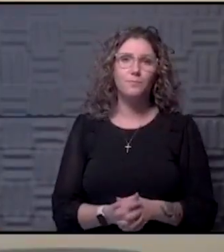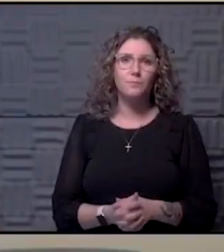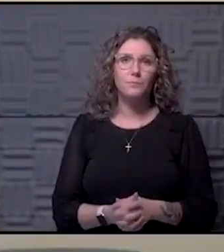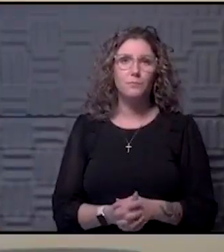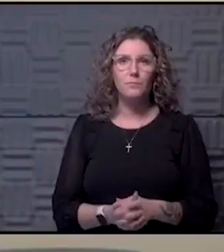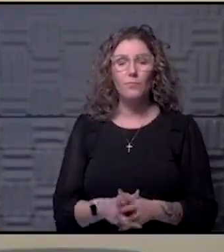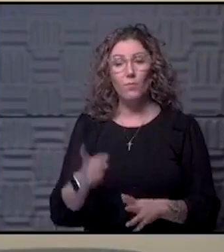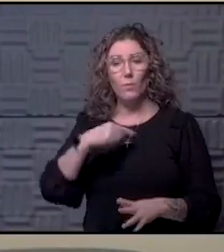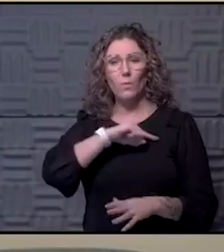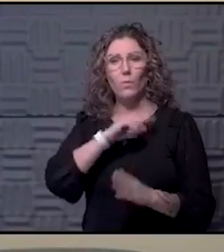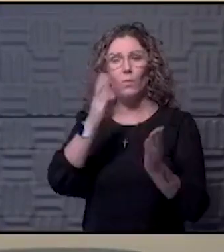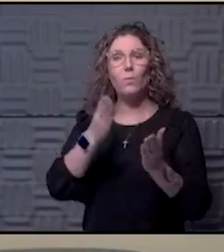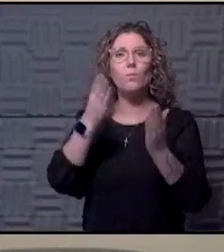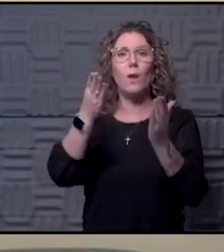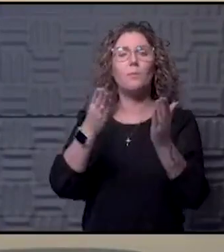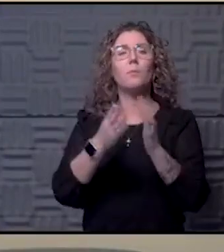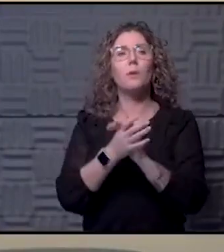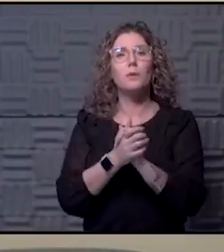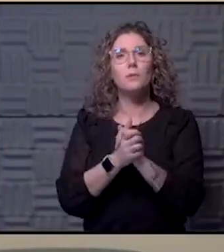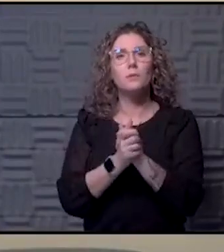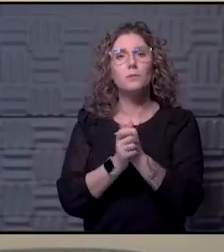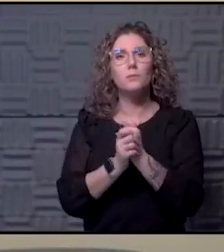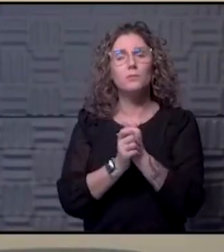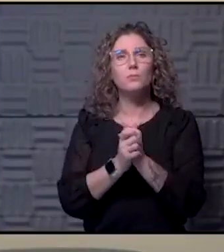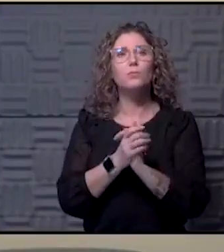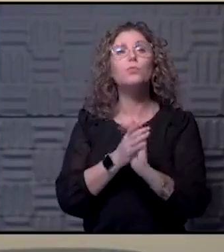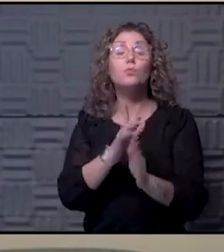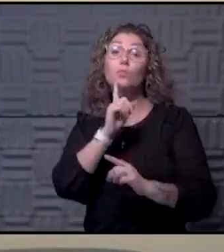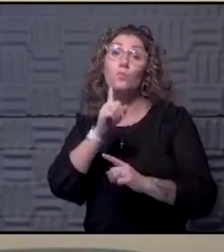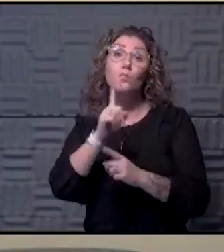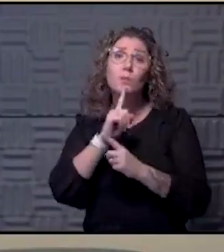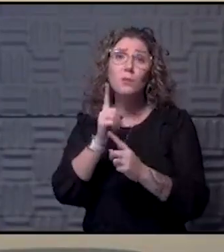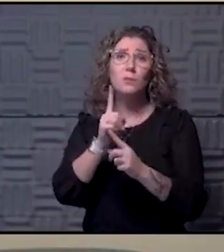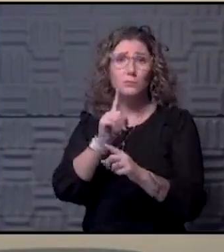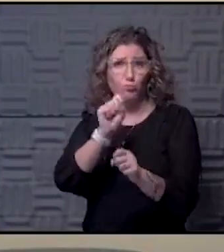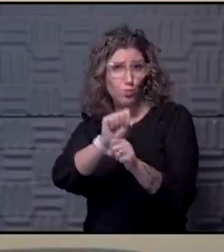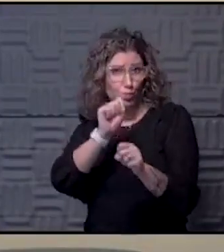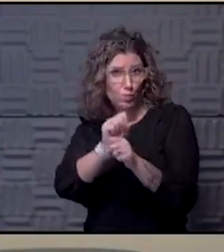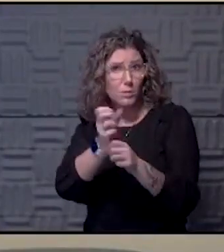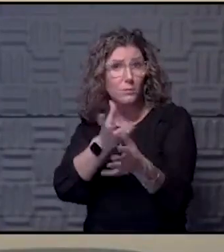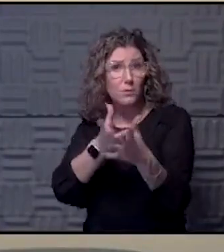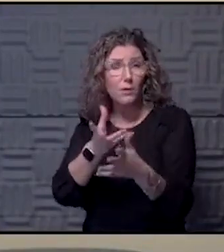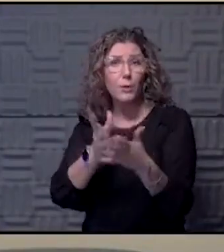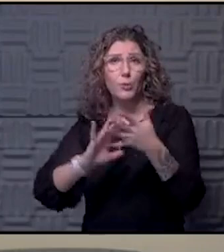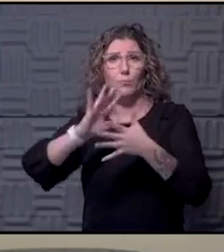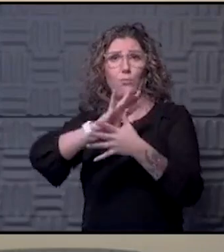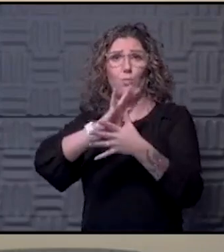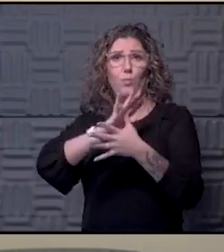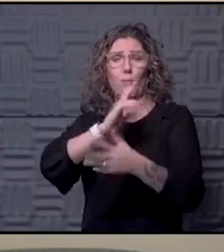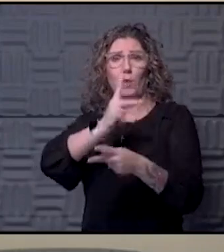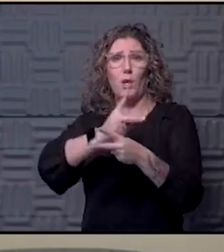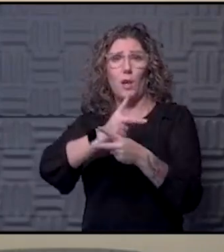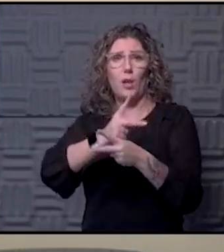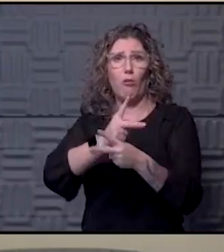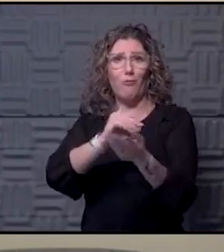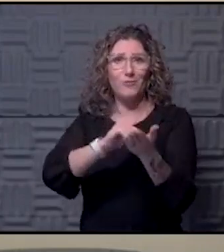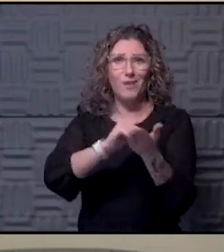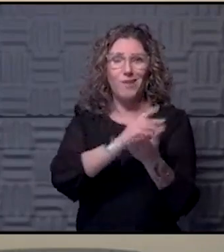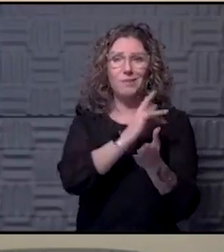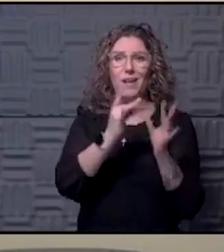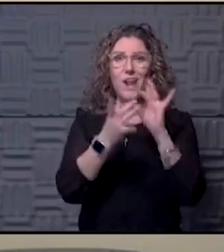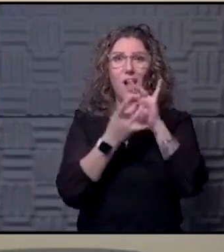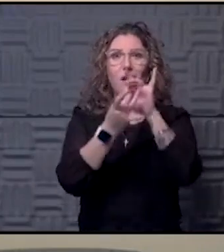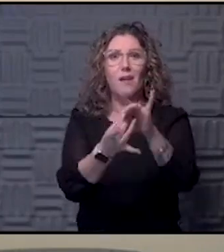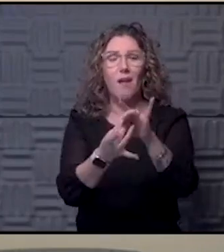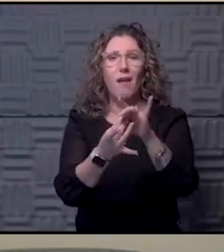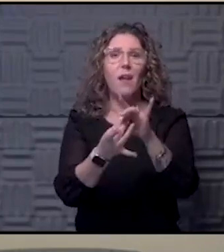So we would recommend really working with your primary care doctor initially to try to help you kind of get through it and connect you to the right